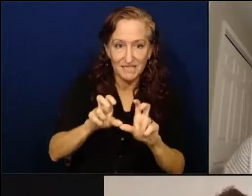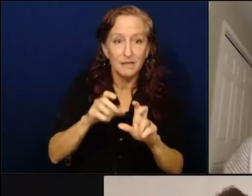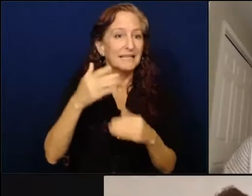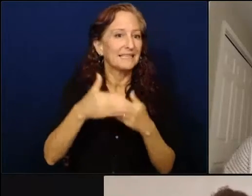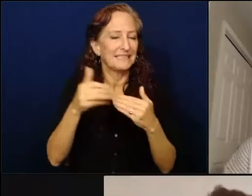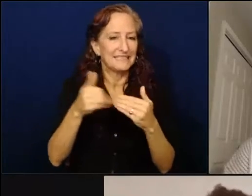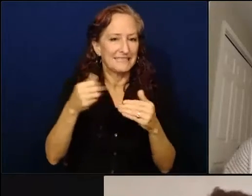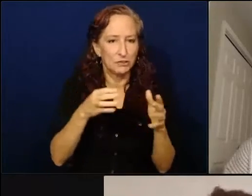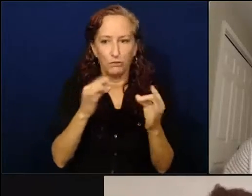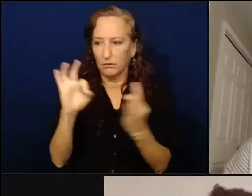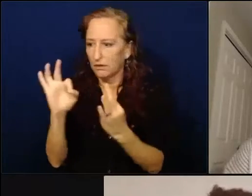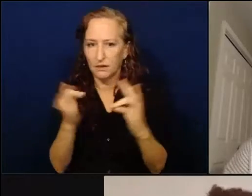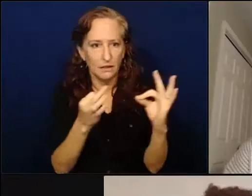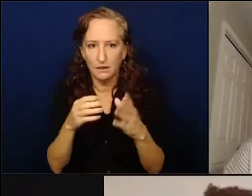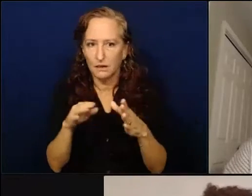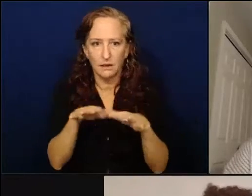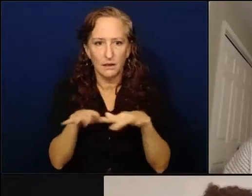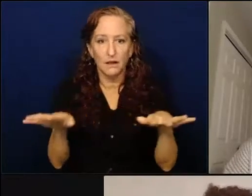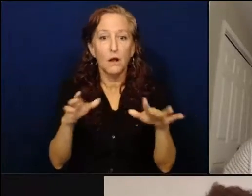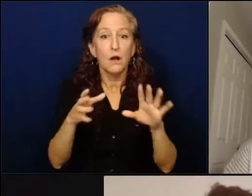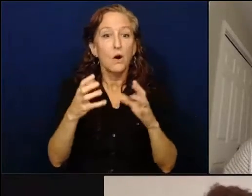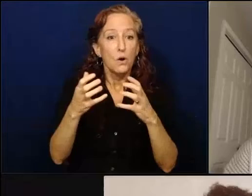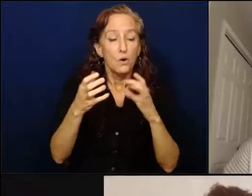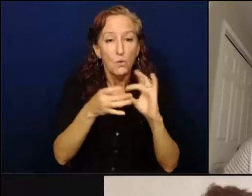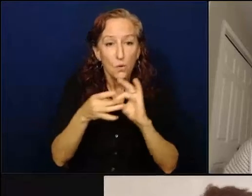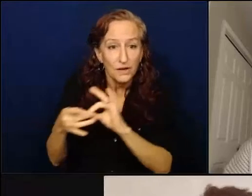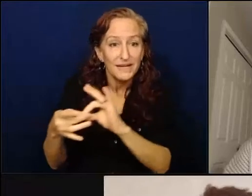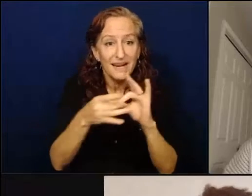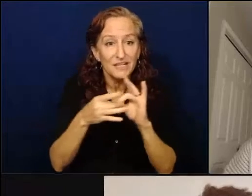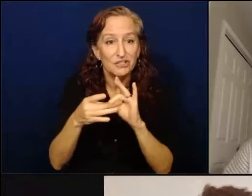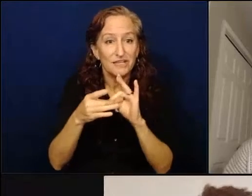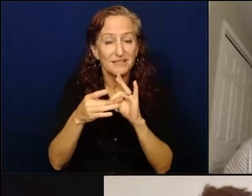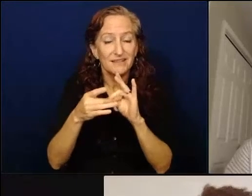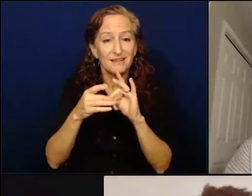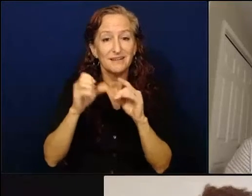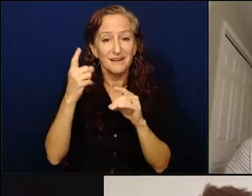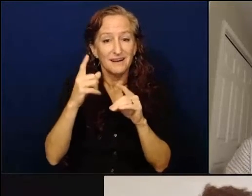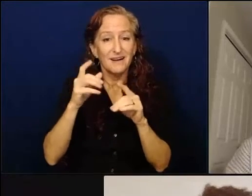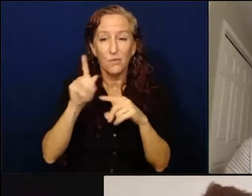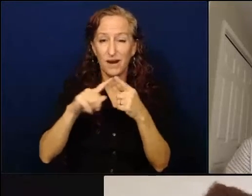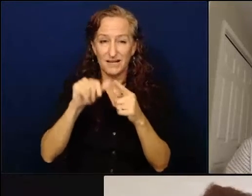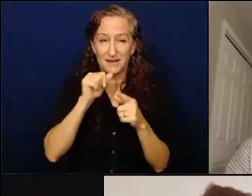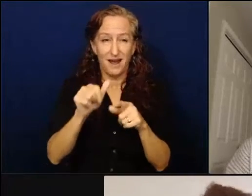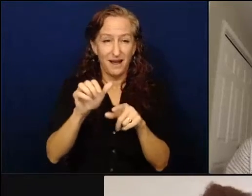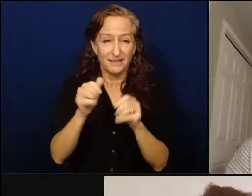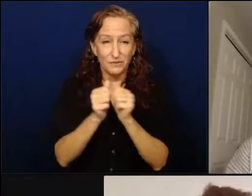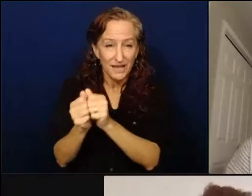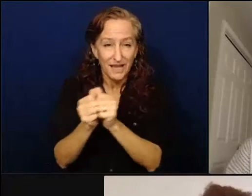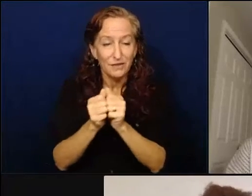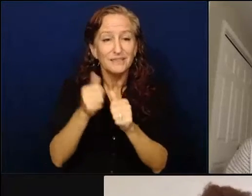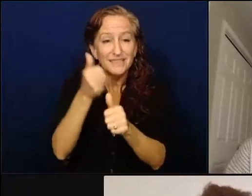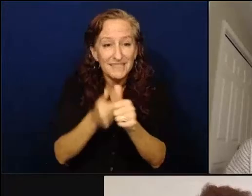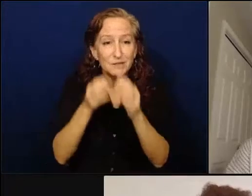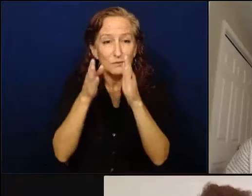can do. Coordination asynchronously when you're not together, and when employees are having different challenges that they're having to